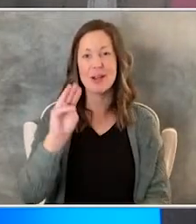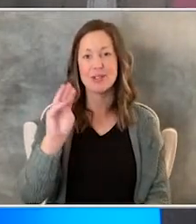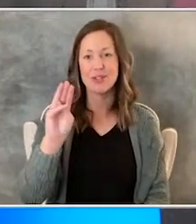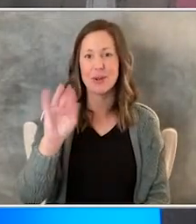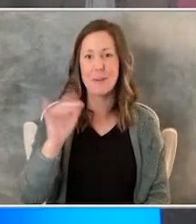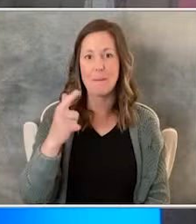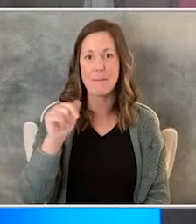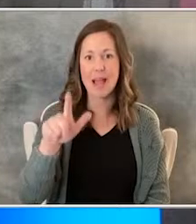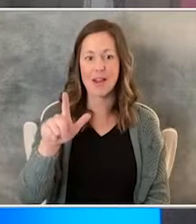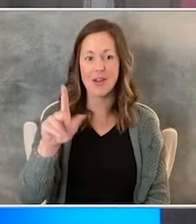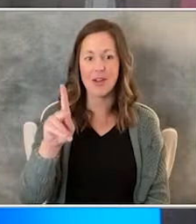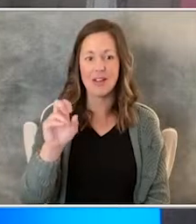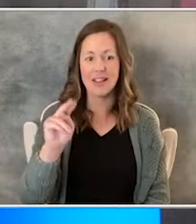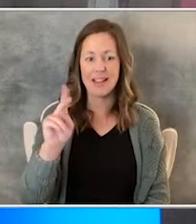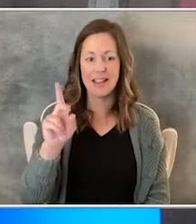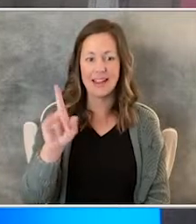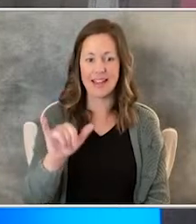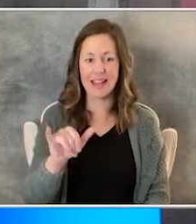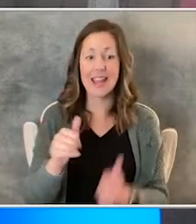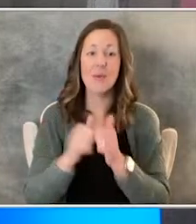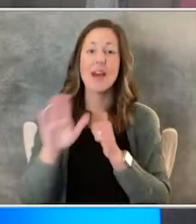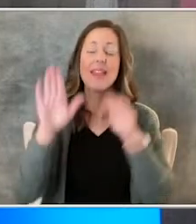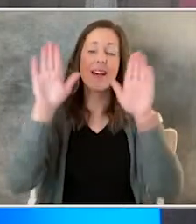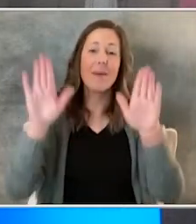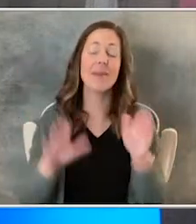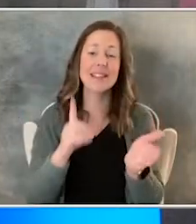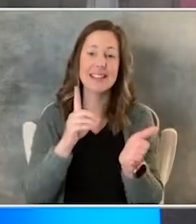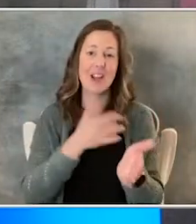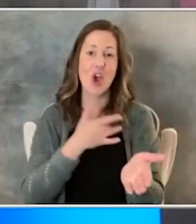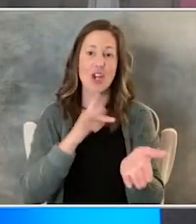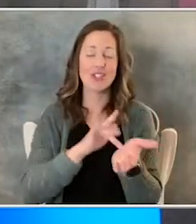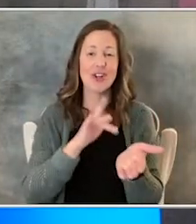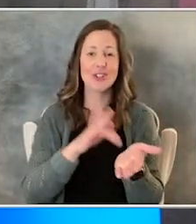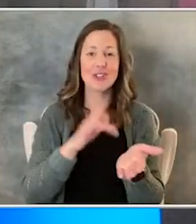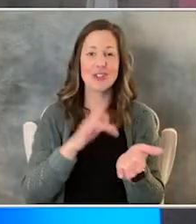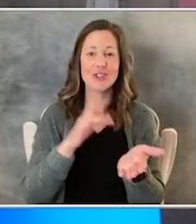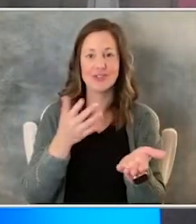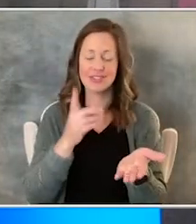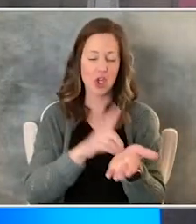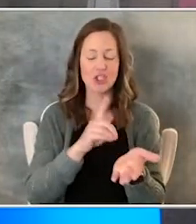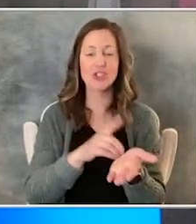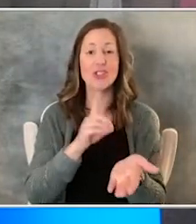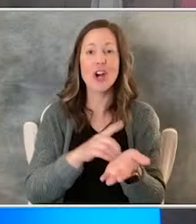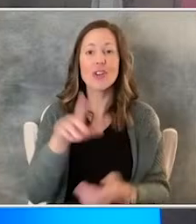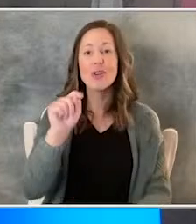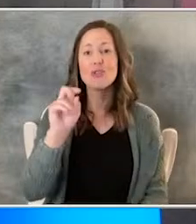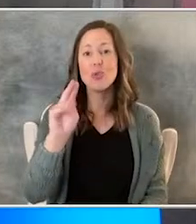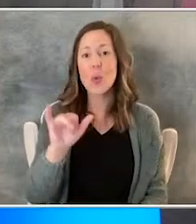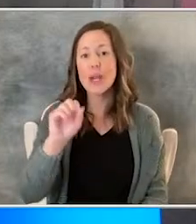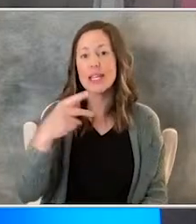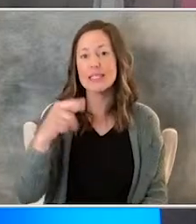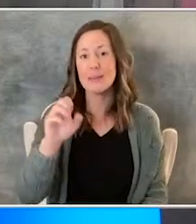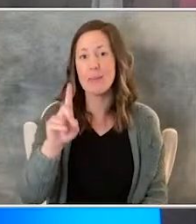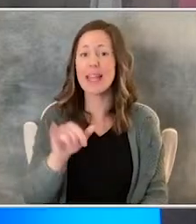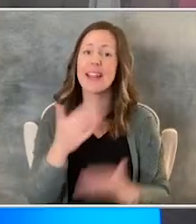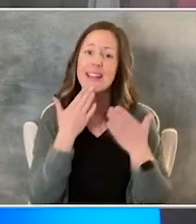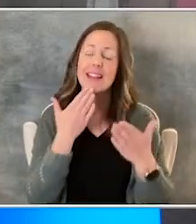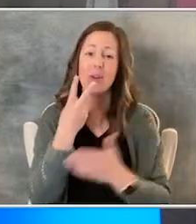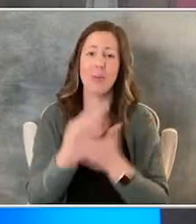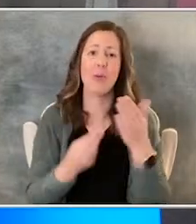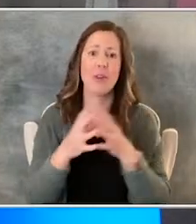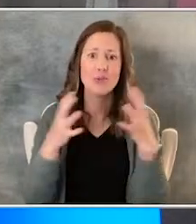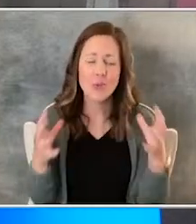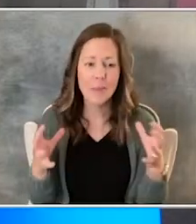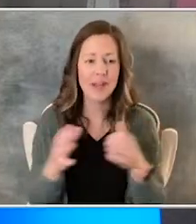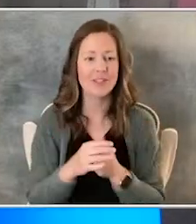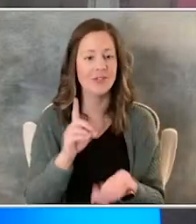relief. It's extraordinary. It'll be 1 year on December 1st Yeah. since Dr. Spady performed the procedure. I want to get